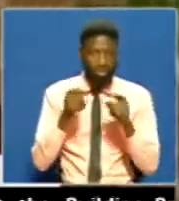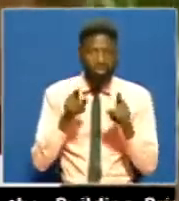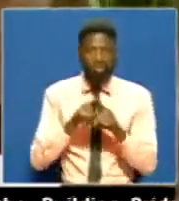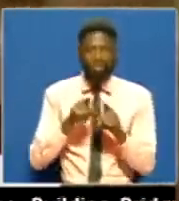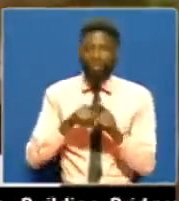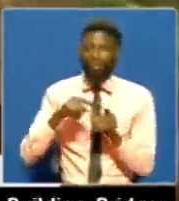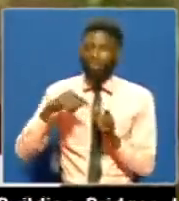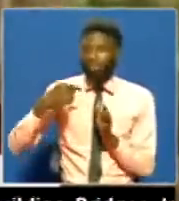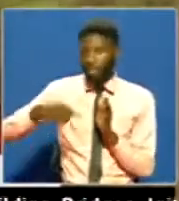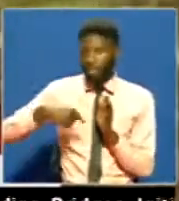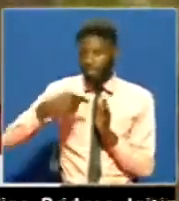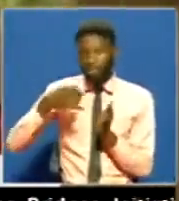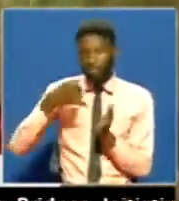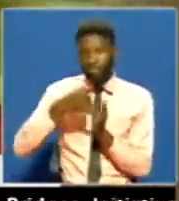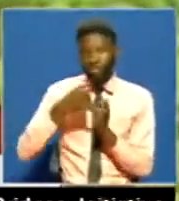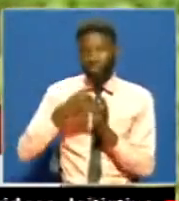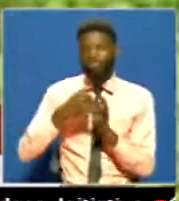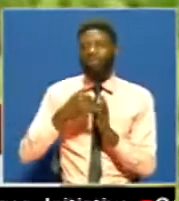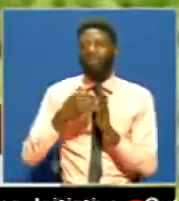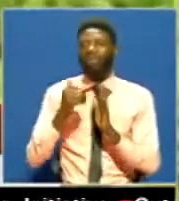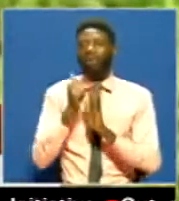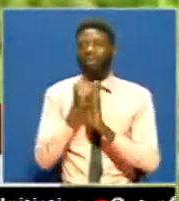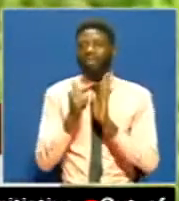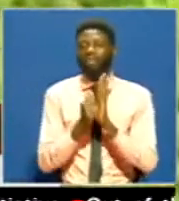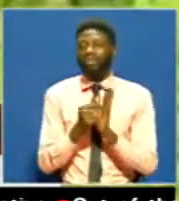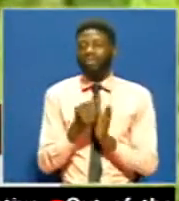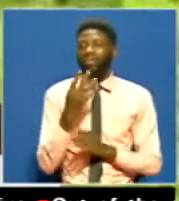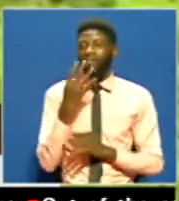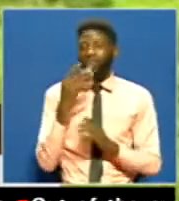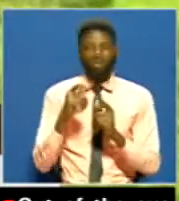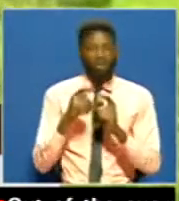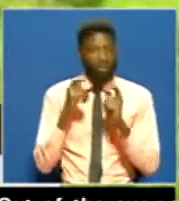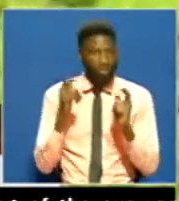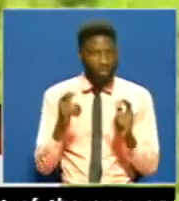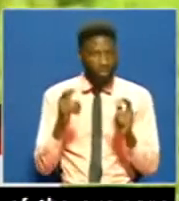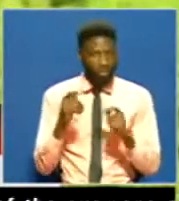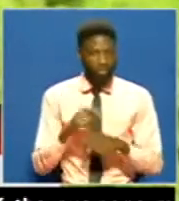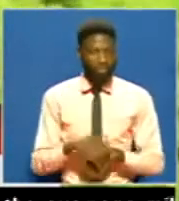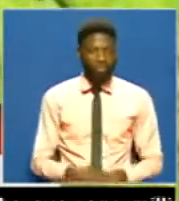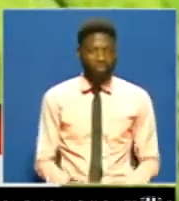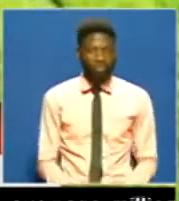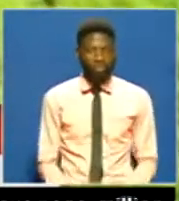which are among the four pillars of the Big Four agenda. Grace Mwini, Business News.